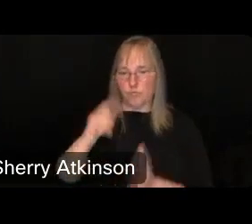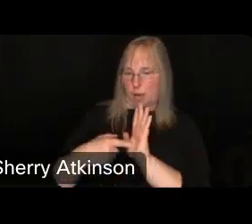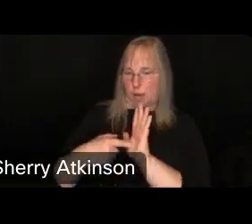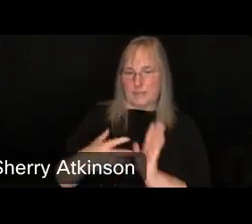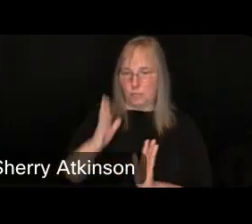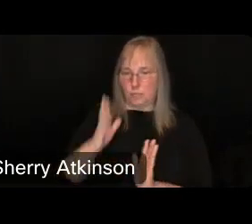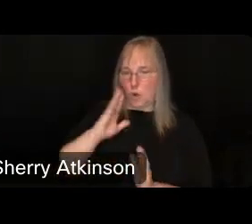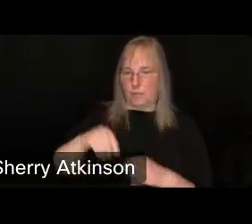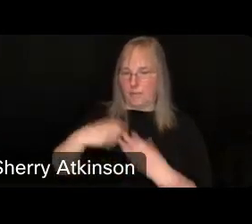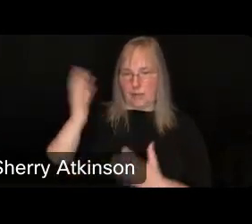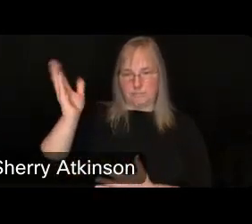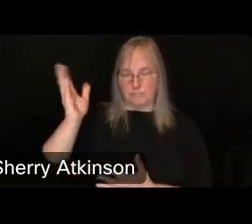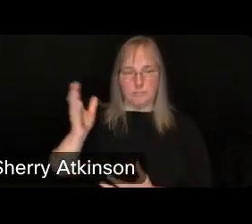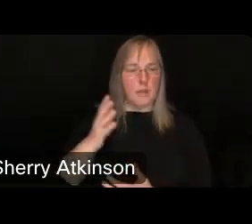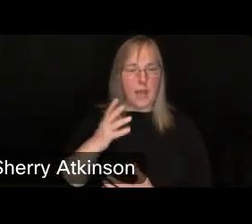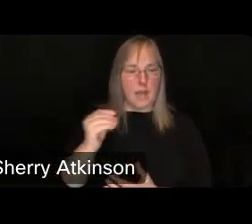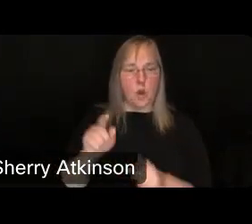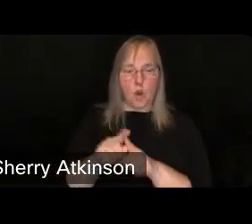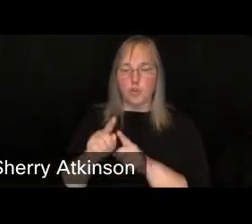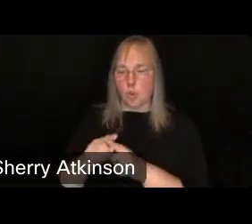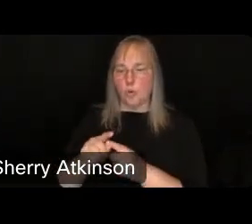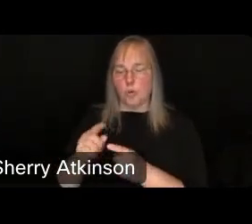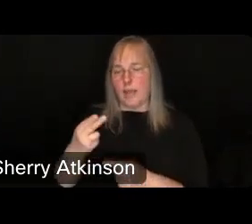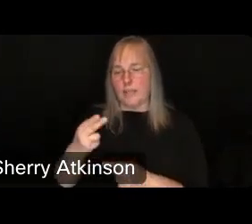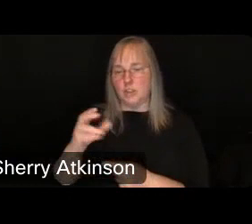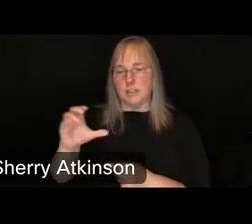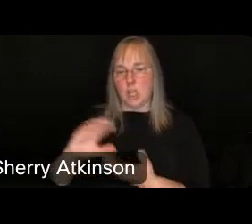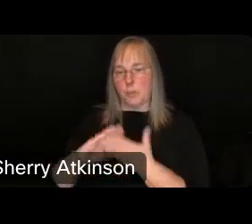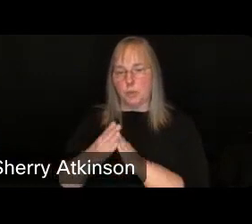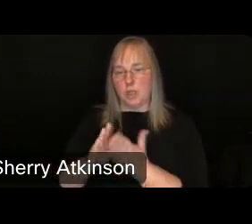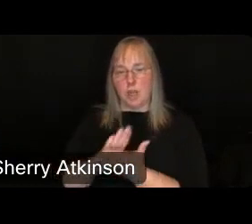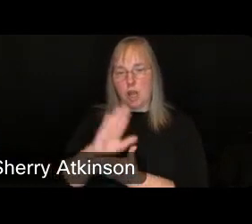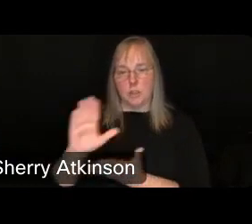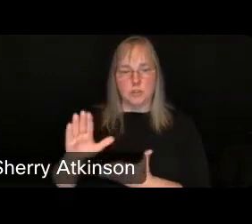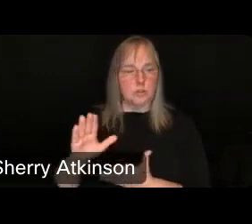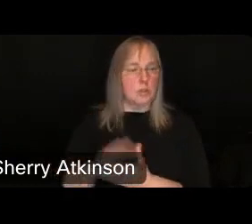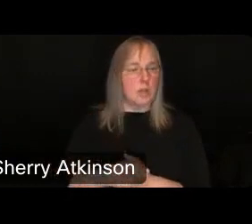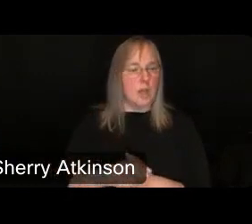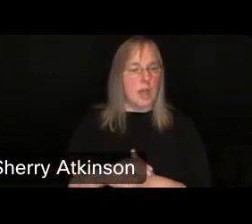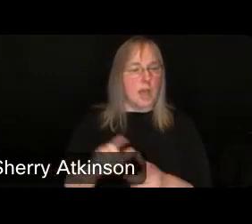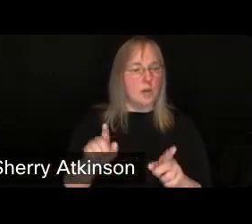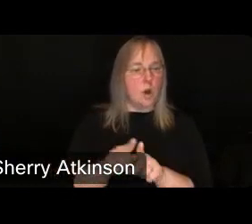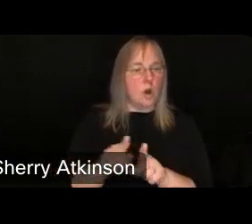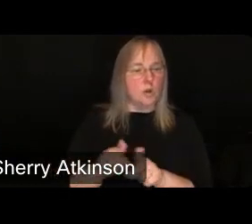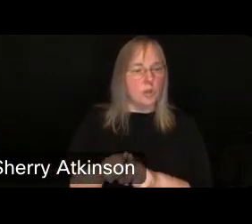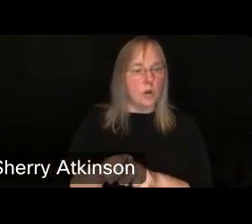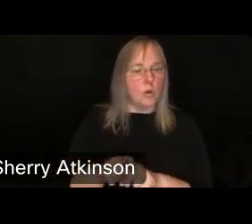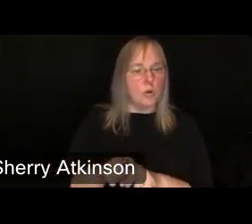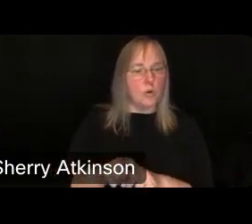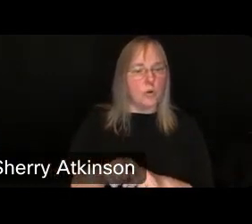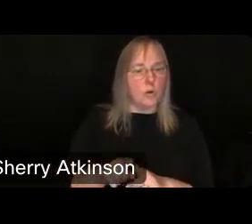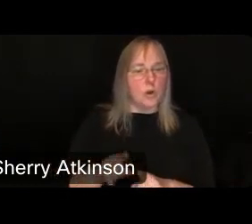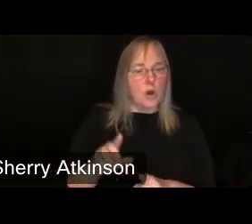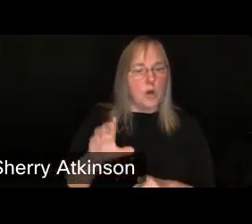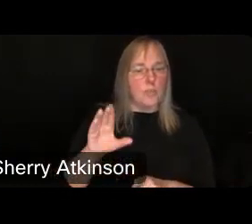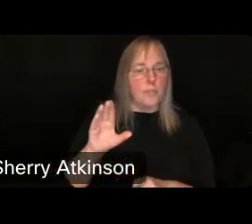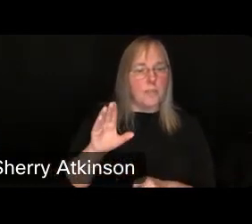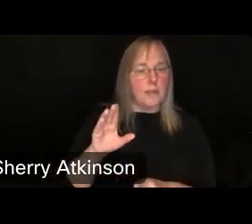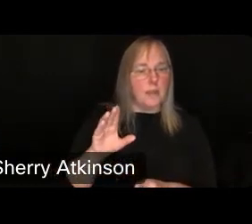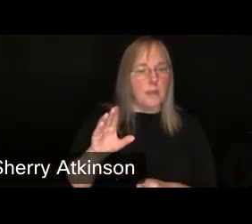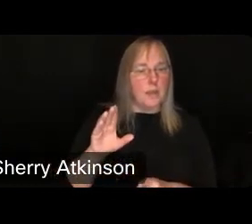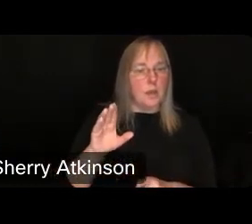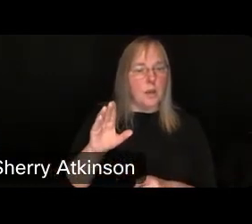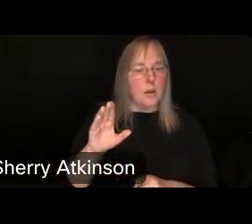also community college and library probably also that day. Blueprint task force, one thing to highlight is that in line with what the